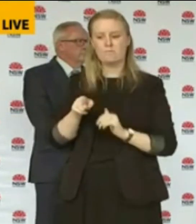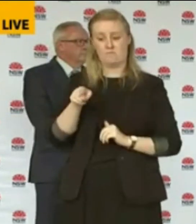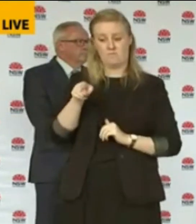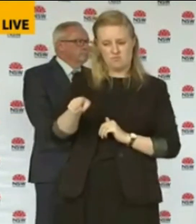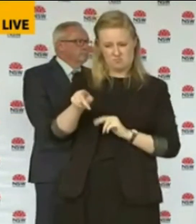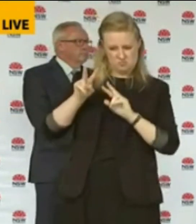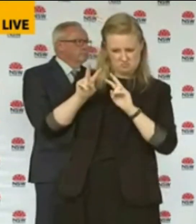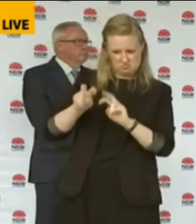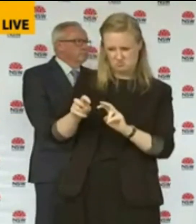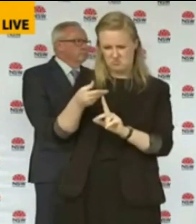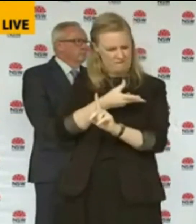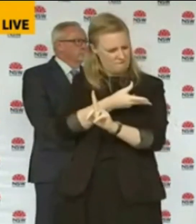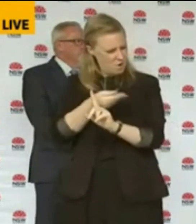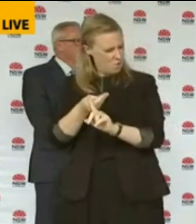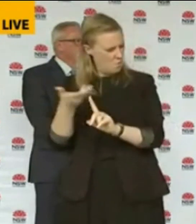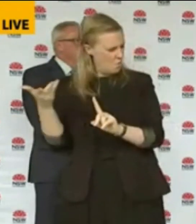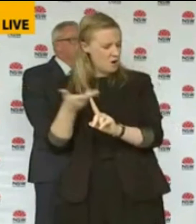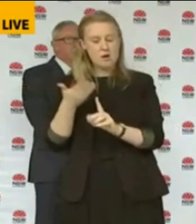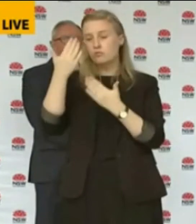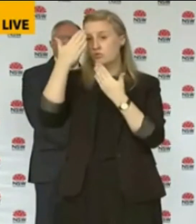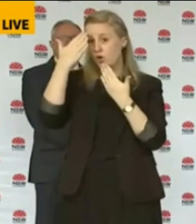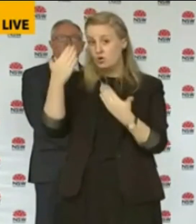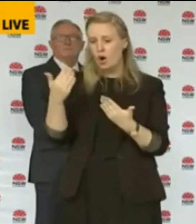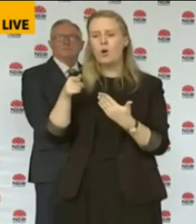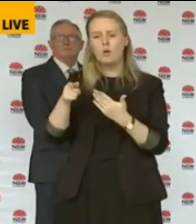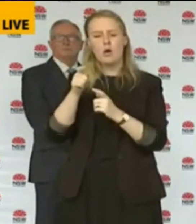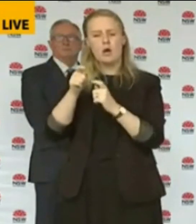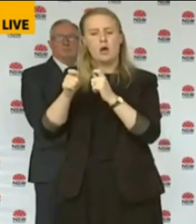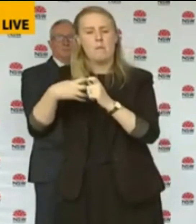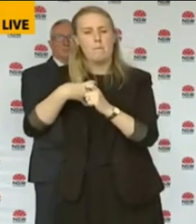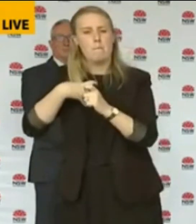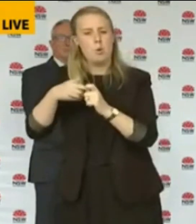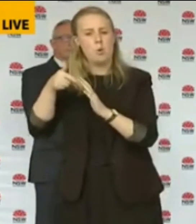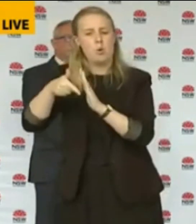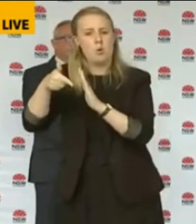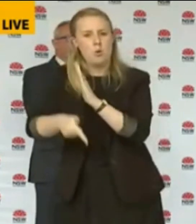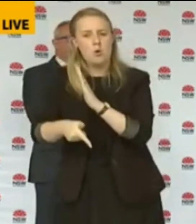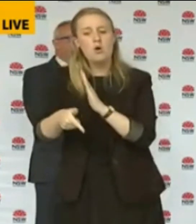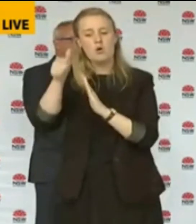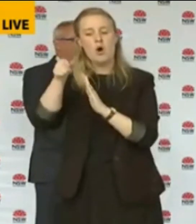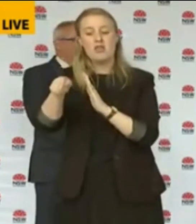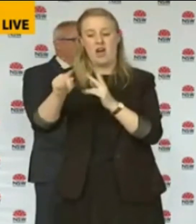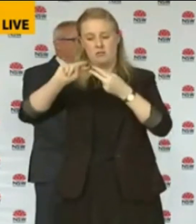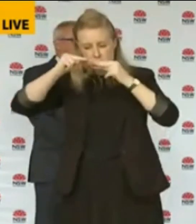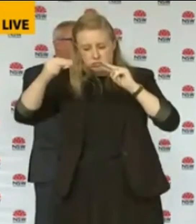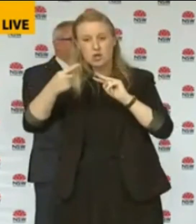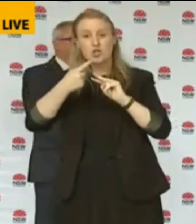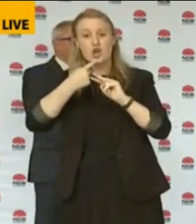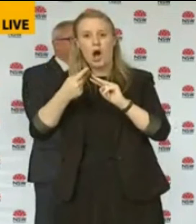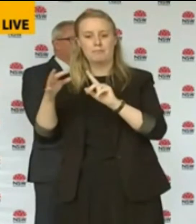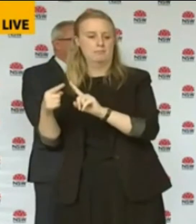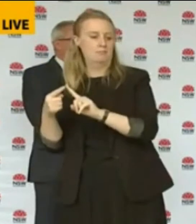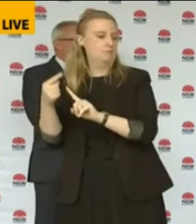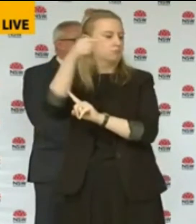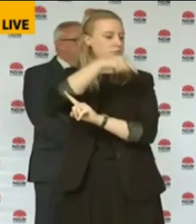to Baralla. That person did actually work through a broad geographical area, but again, because we haven't actually pinned down the source,